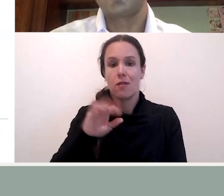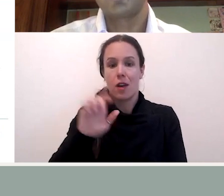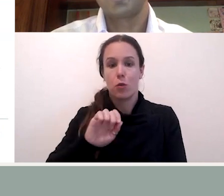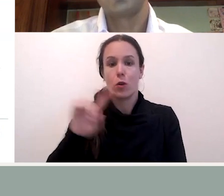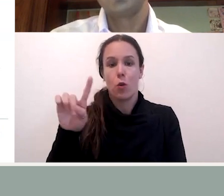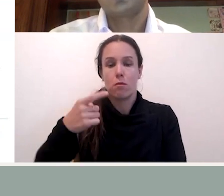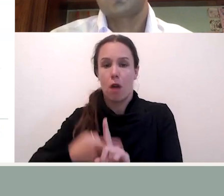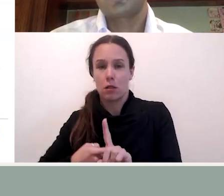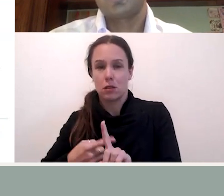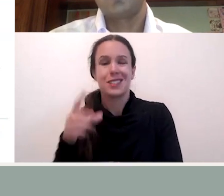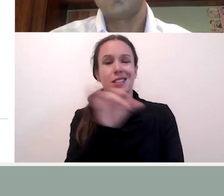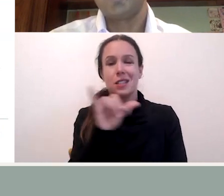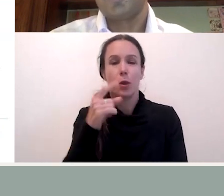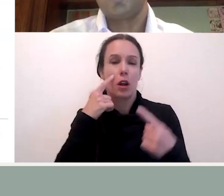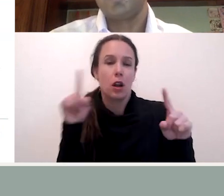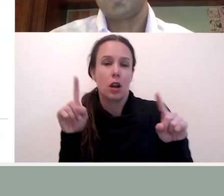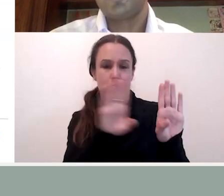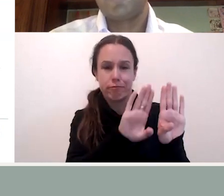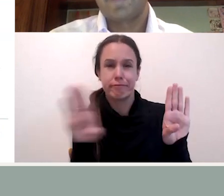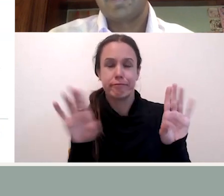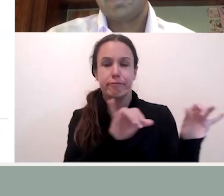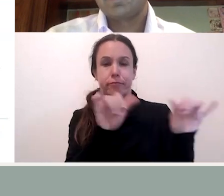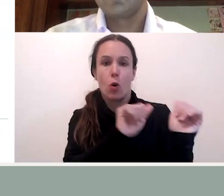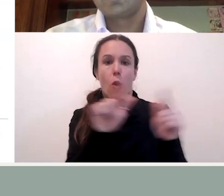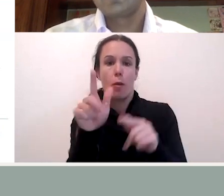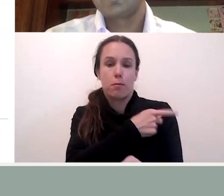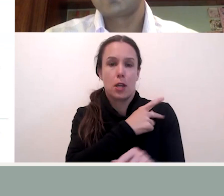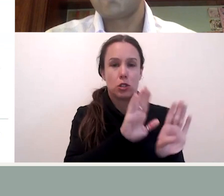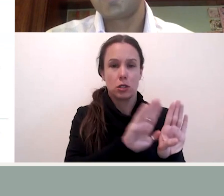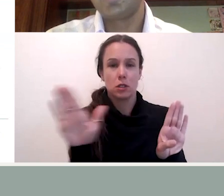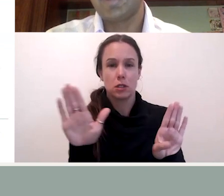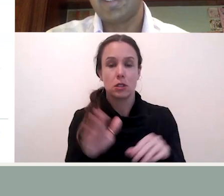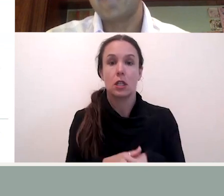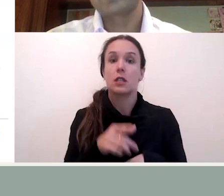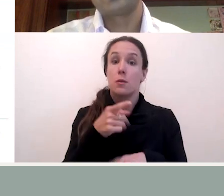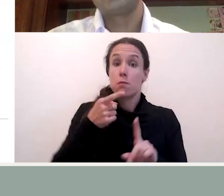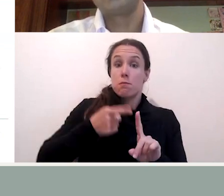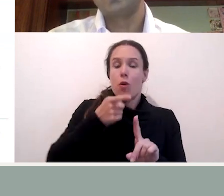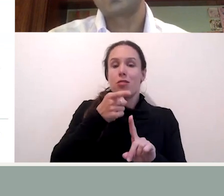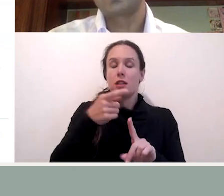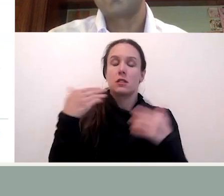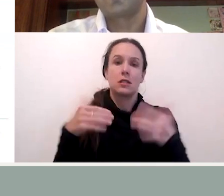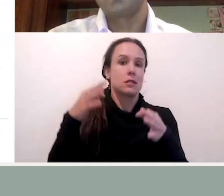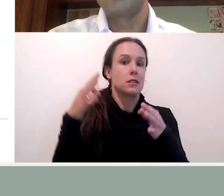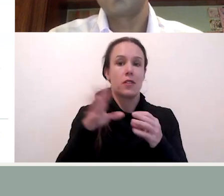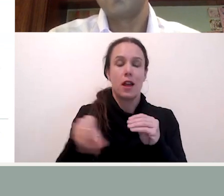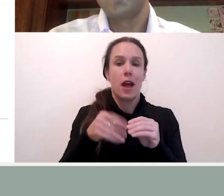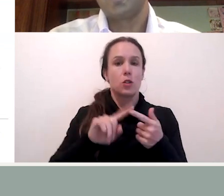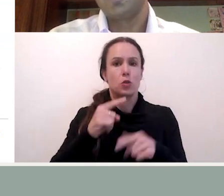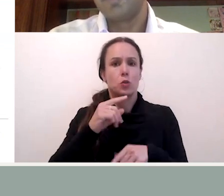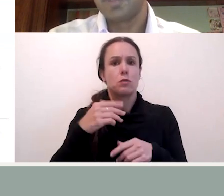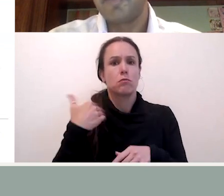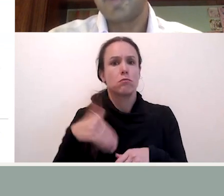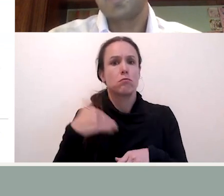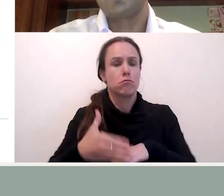that you can see across the whole patient population. So this definitely adds to a significant improvement